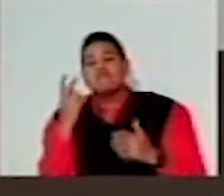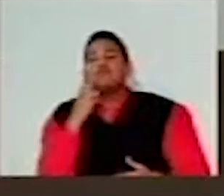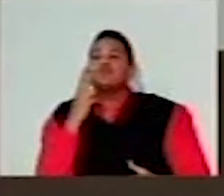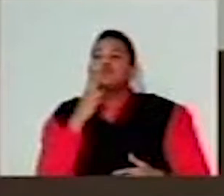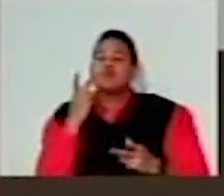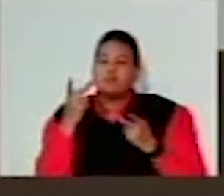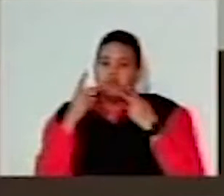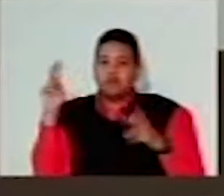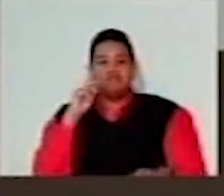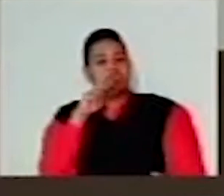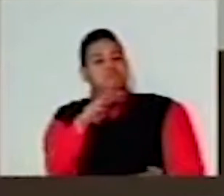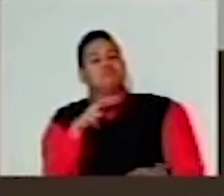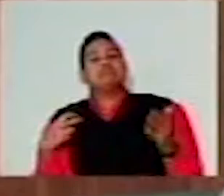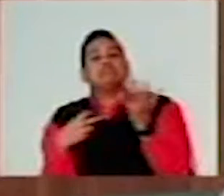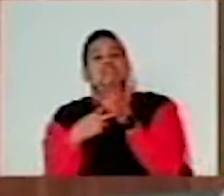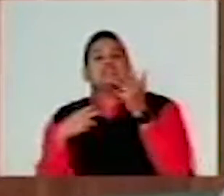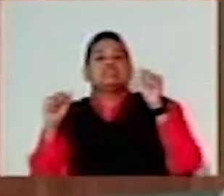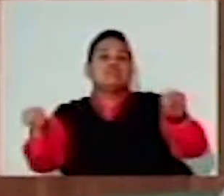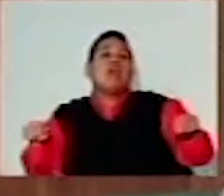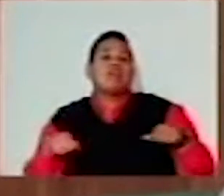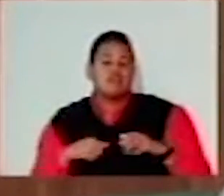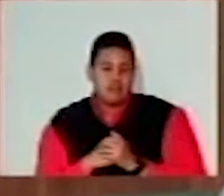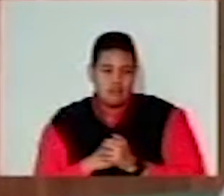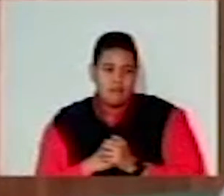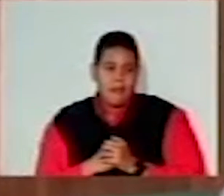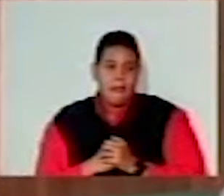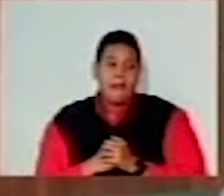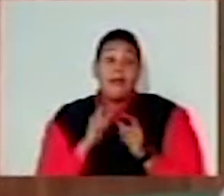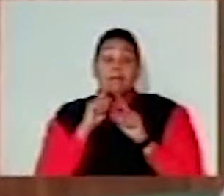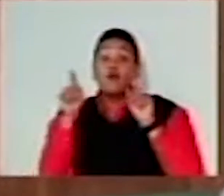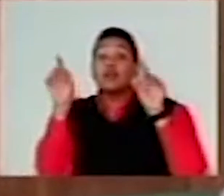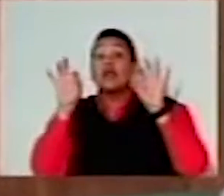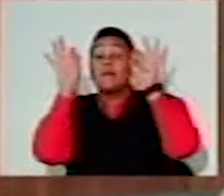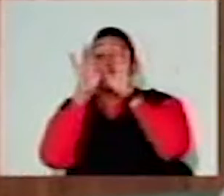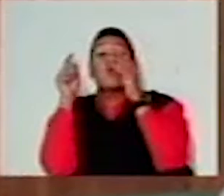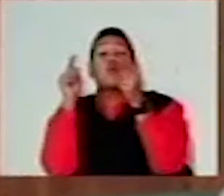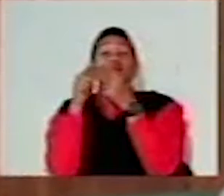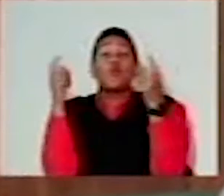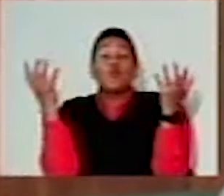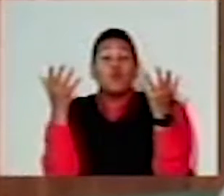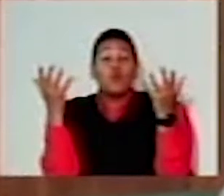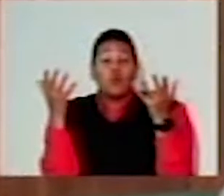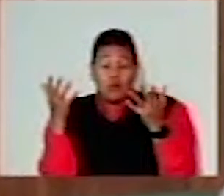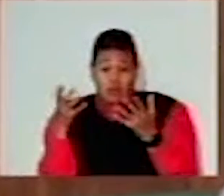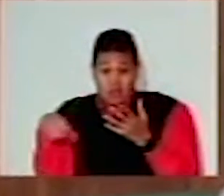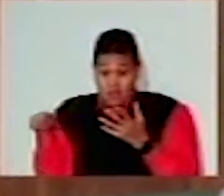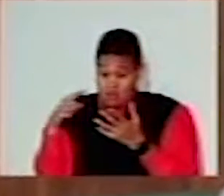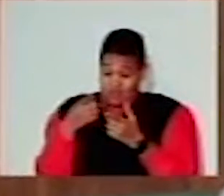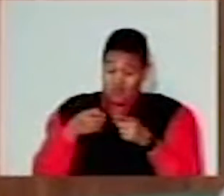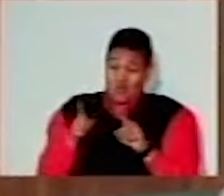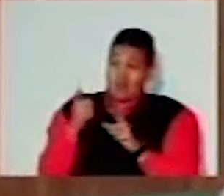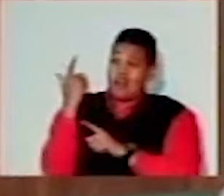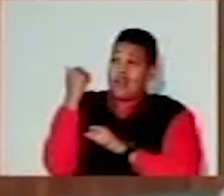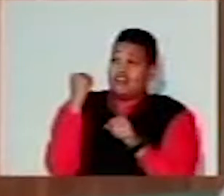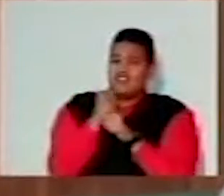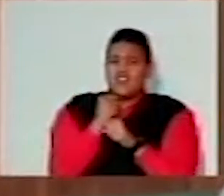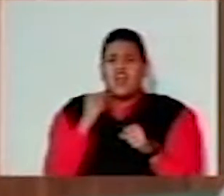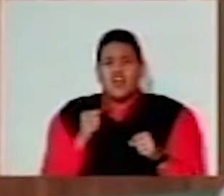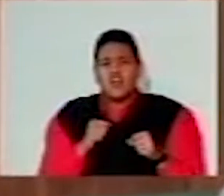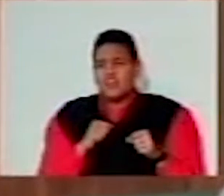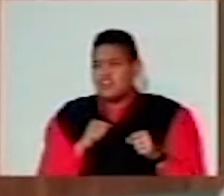public. But, Mr. Speaker, the main point to note is that during the past year, instead